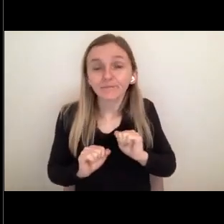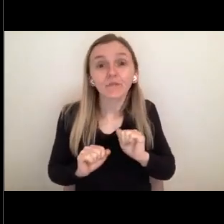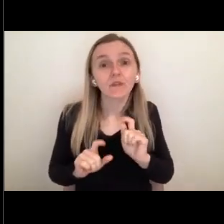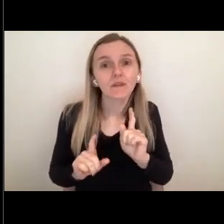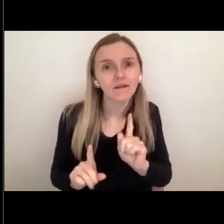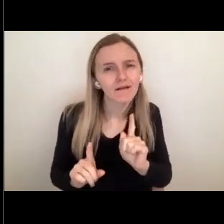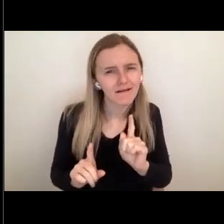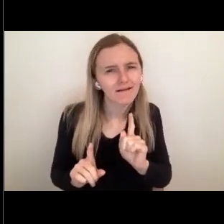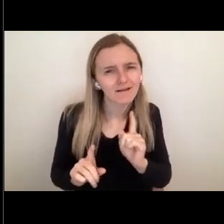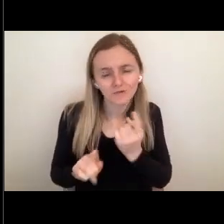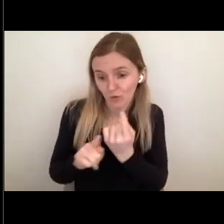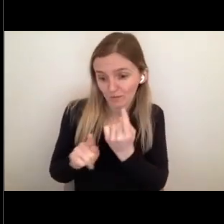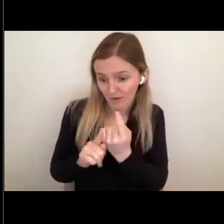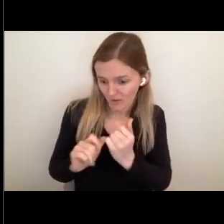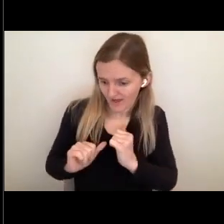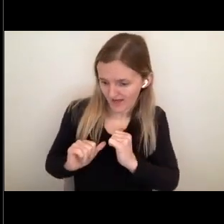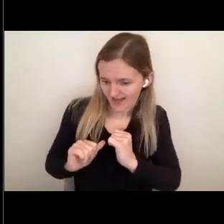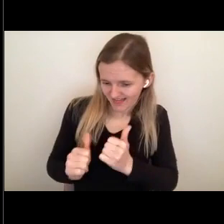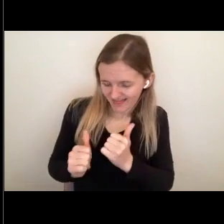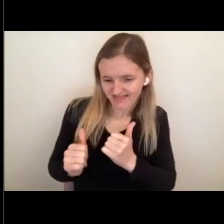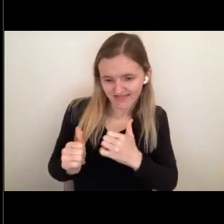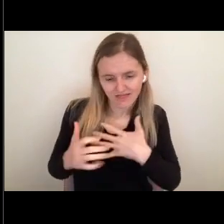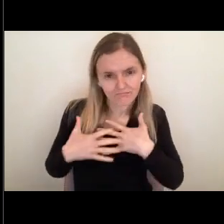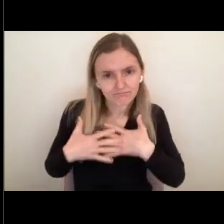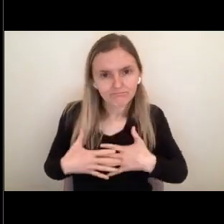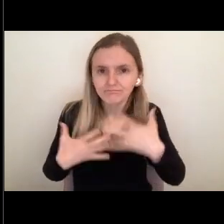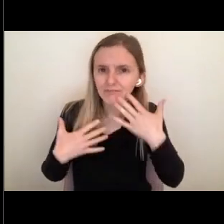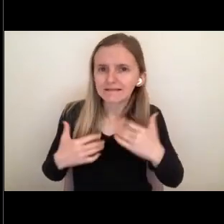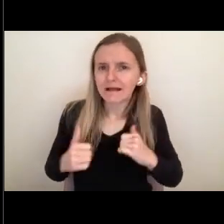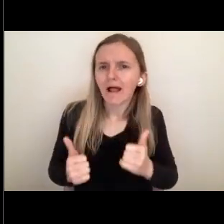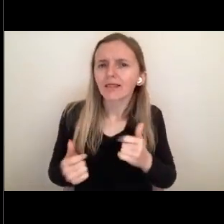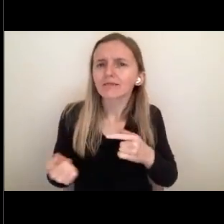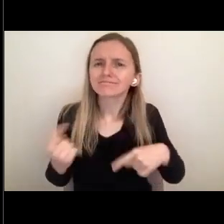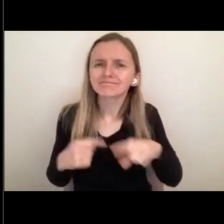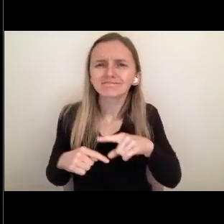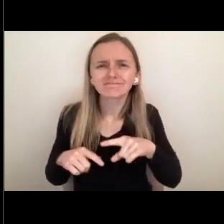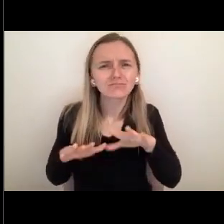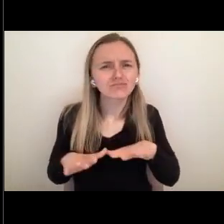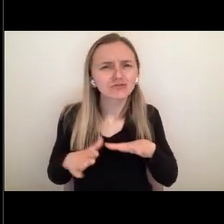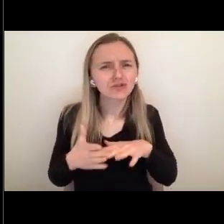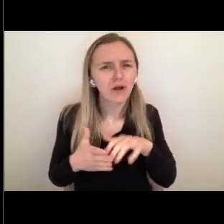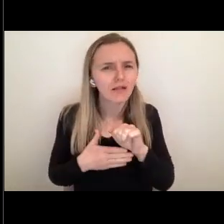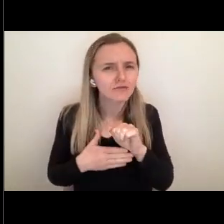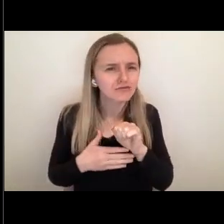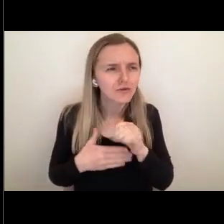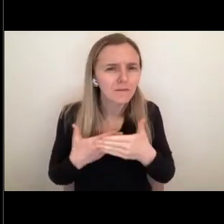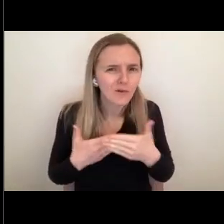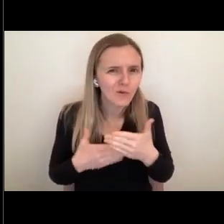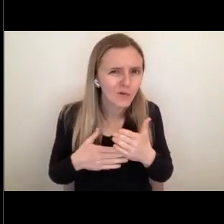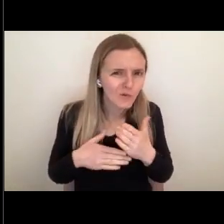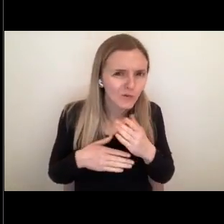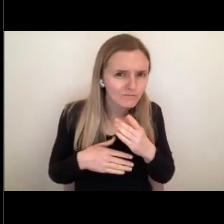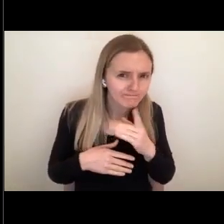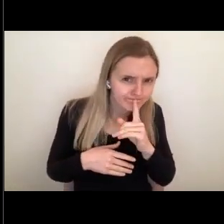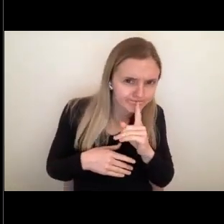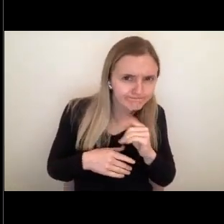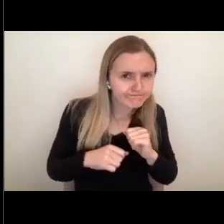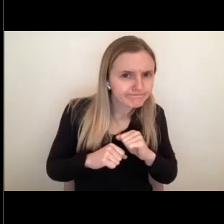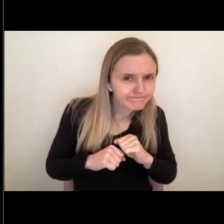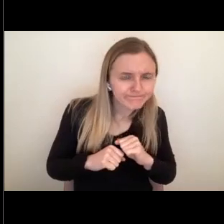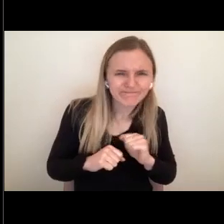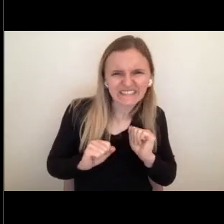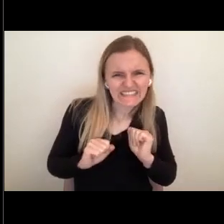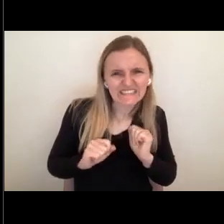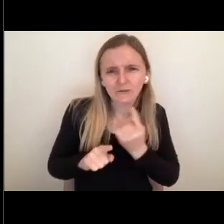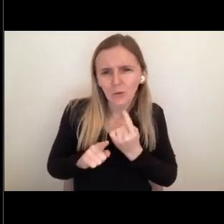health and our being, and our mental health as well. We might lessen, we might feel like it's a bit of a taboo subject.